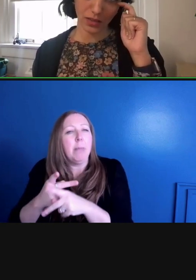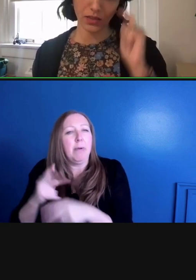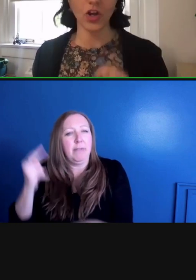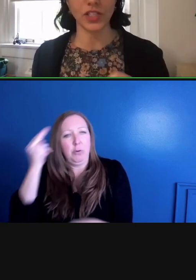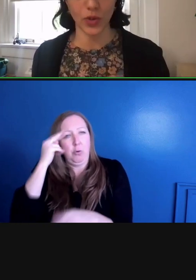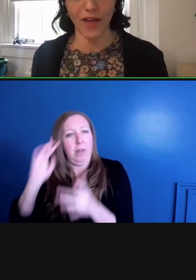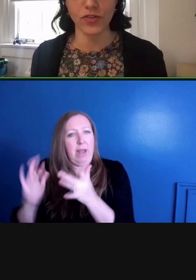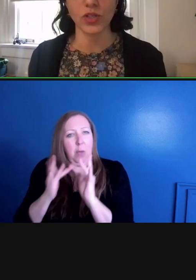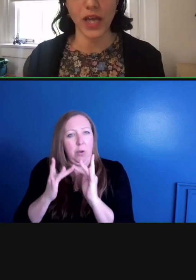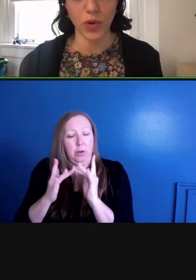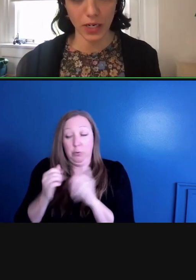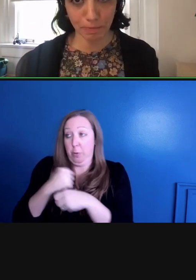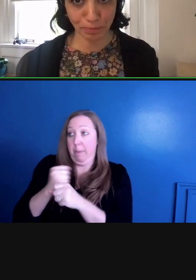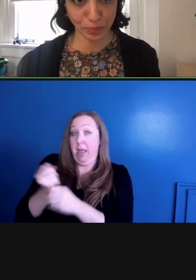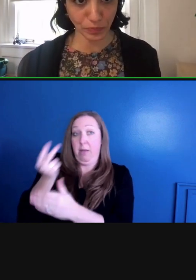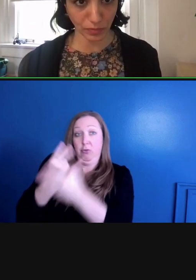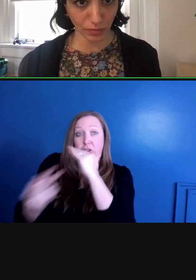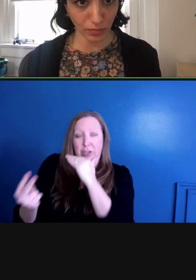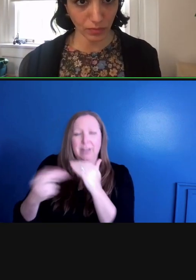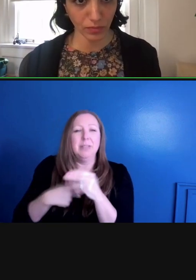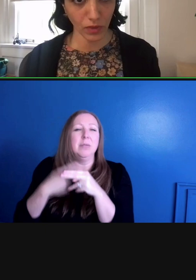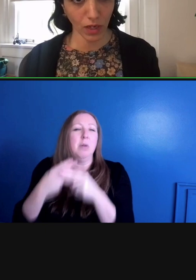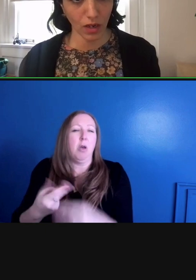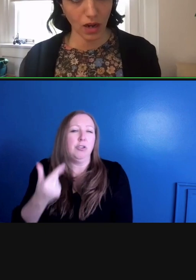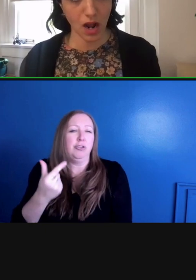this is called a graph neural network.